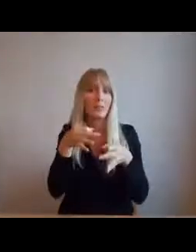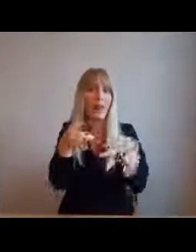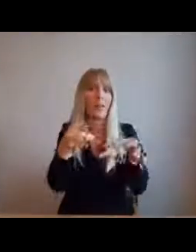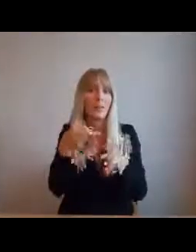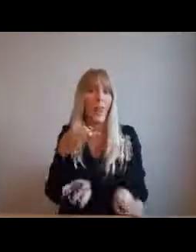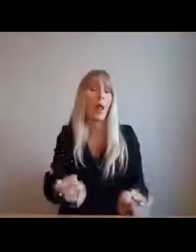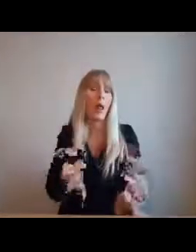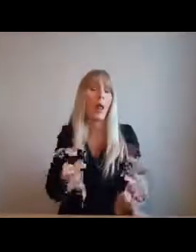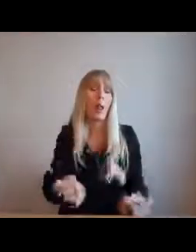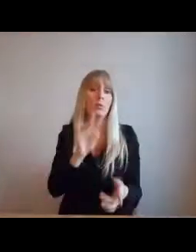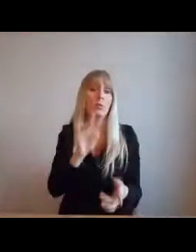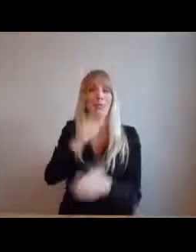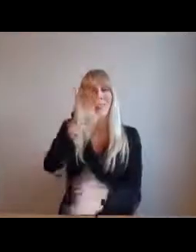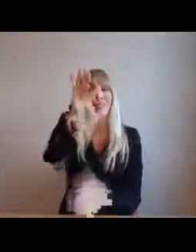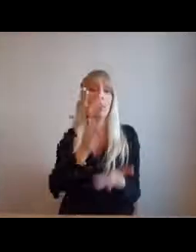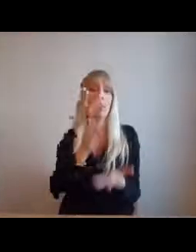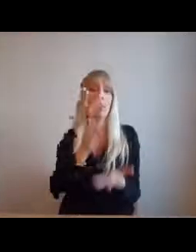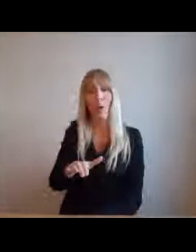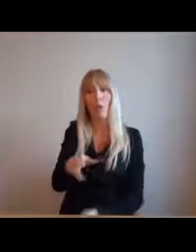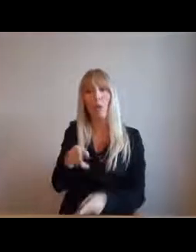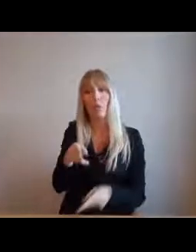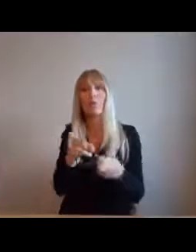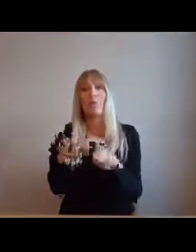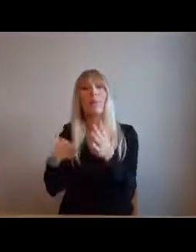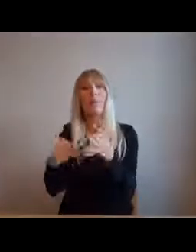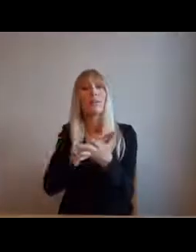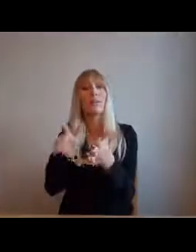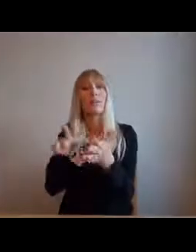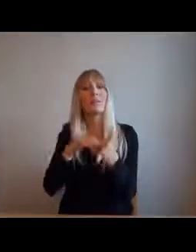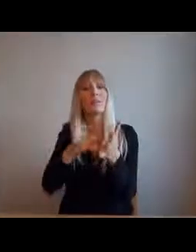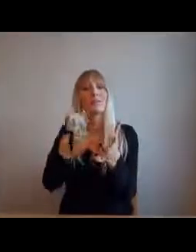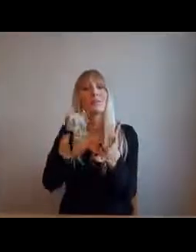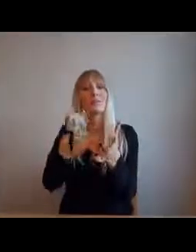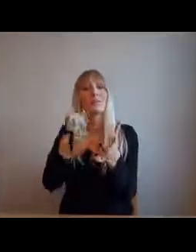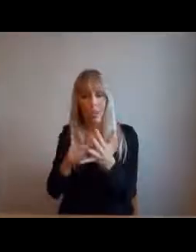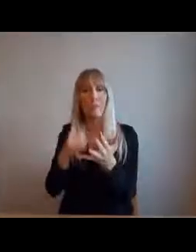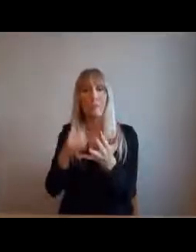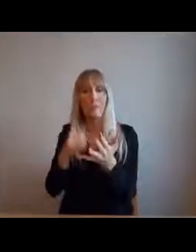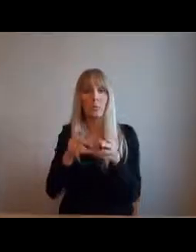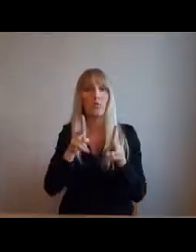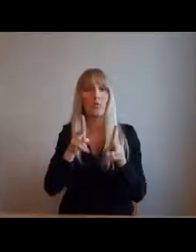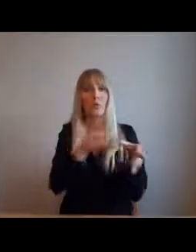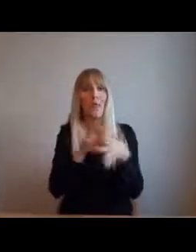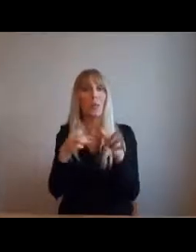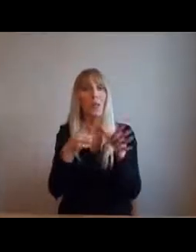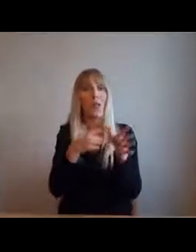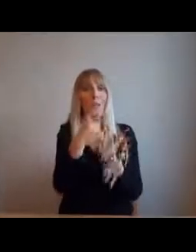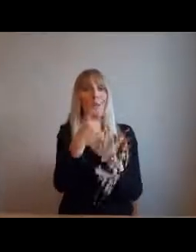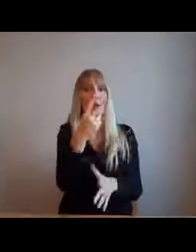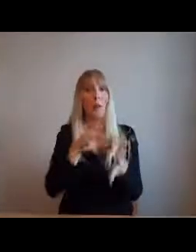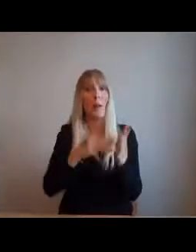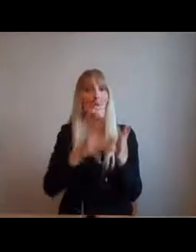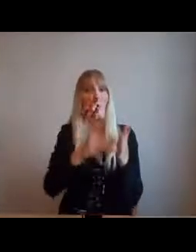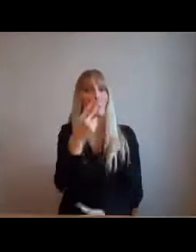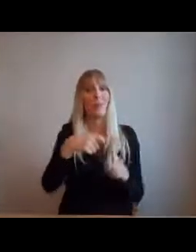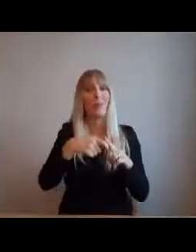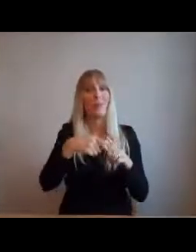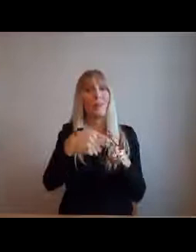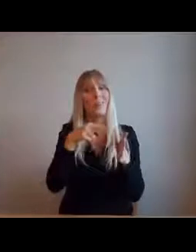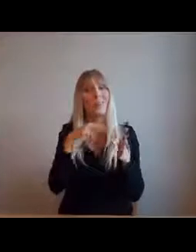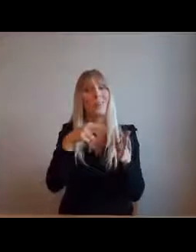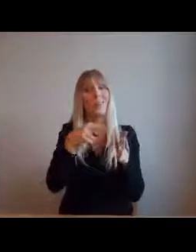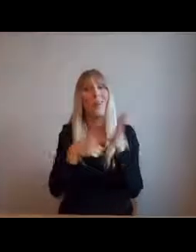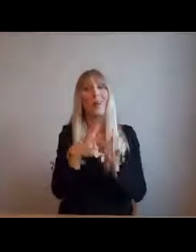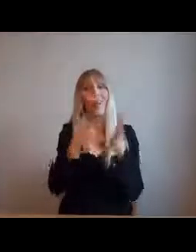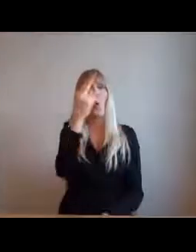On the south side of the River Thames, the new road would link to the A2 and M2 in Kent. On the north side, it would link